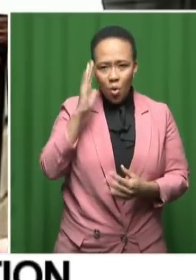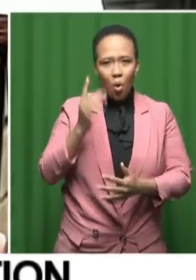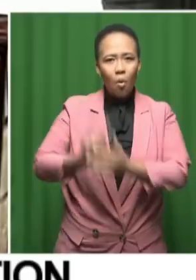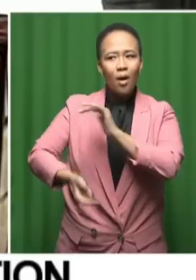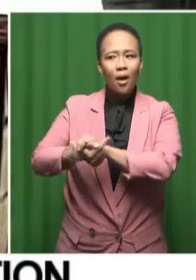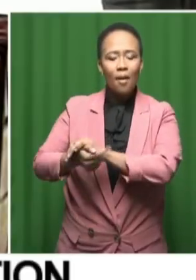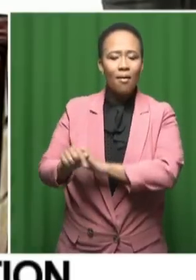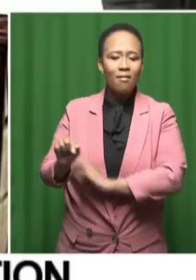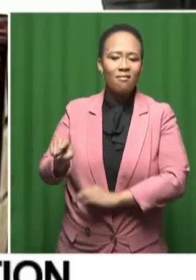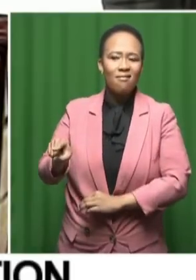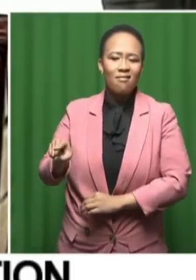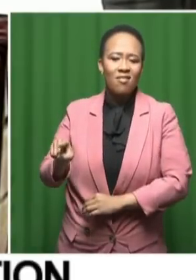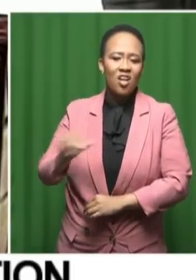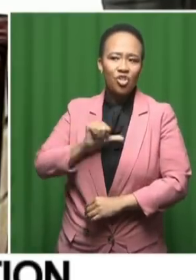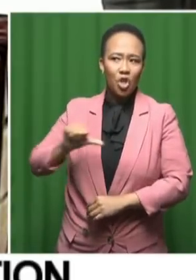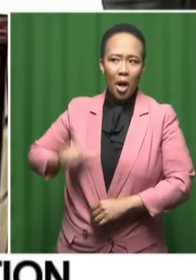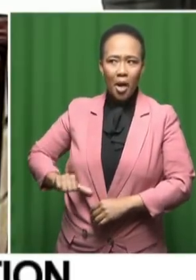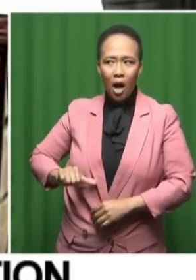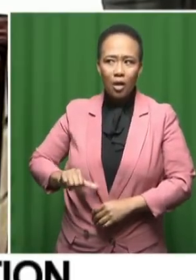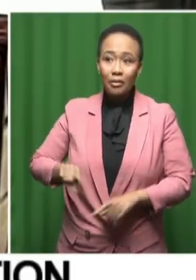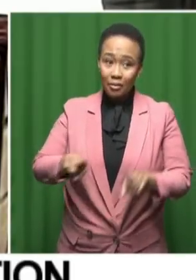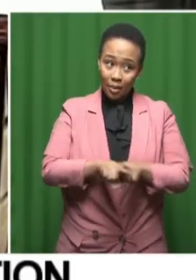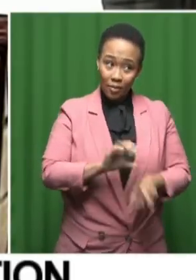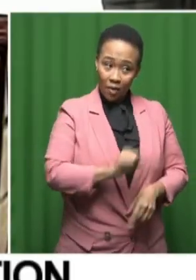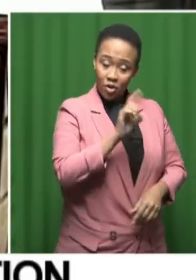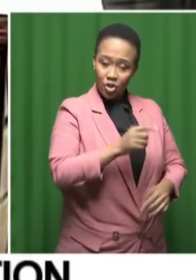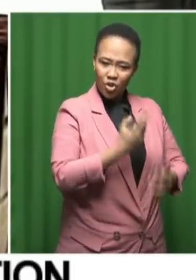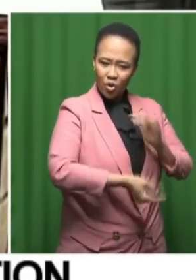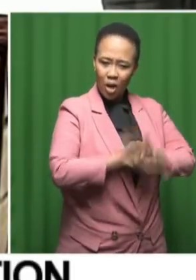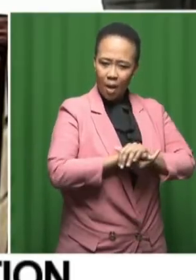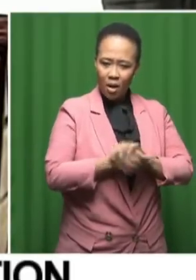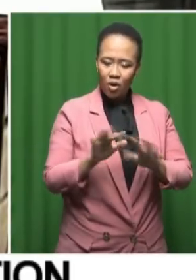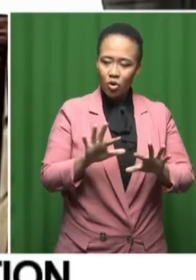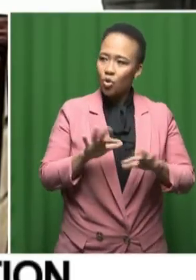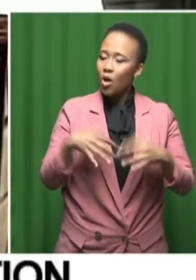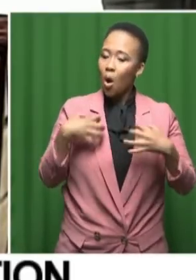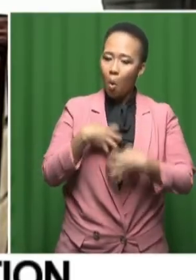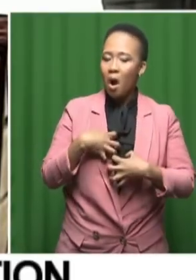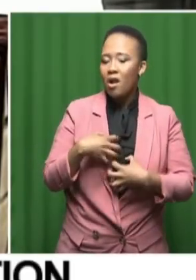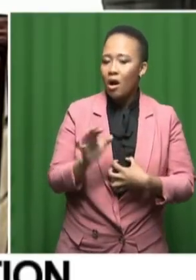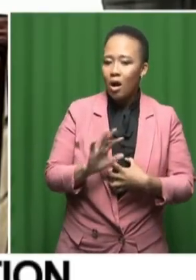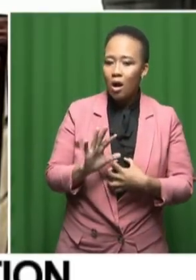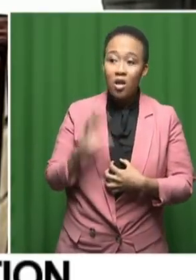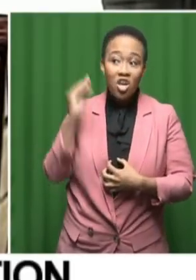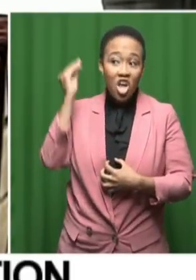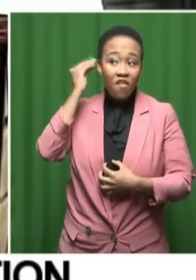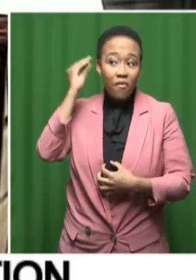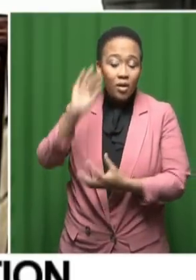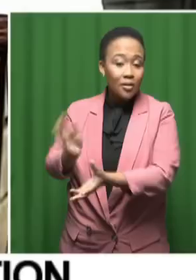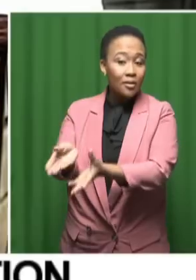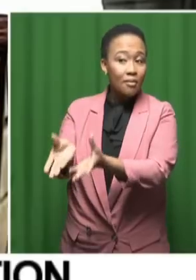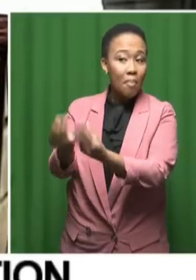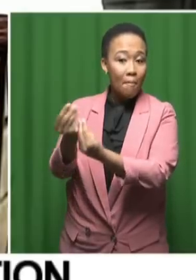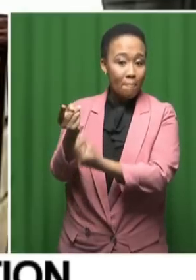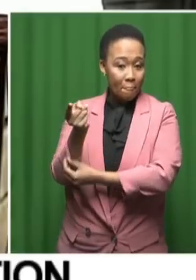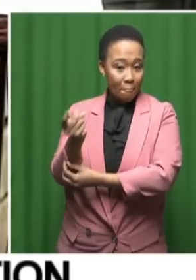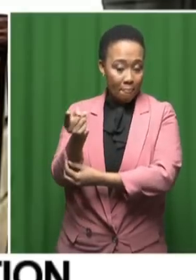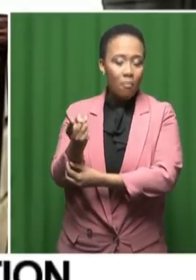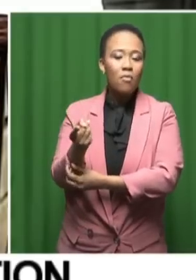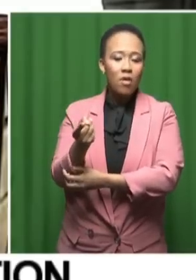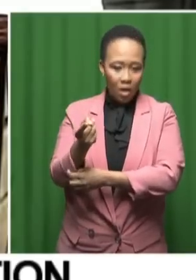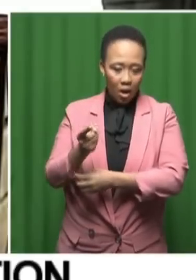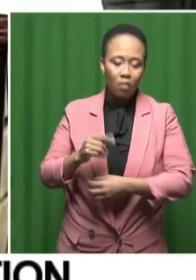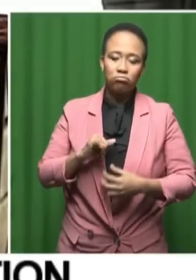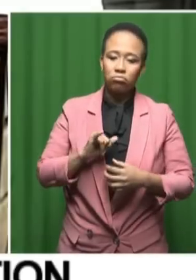not be panicking and we should not be worried about it. But if we can get more data from China, we can get understanding from China, and we request